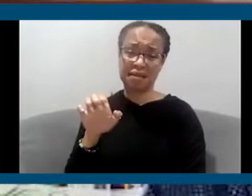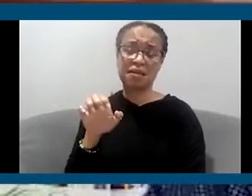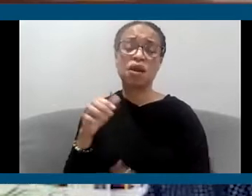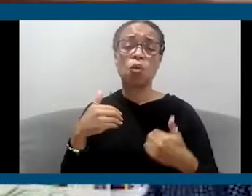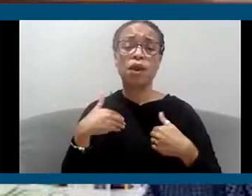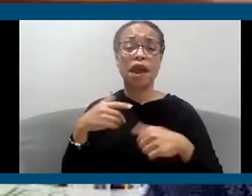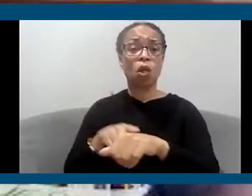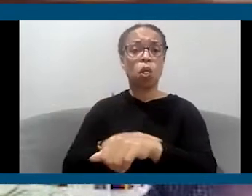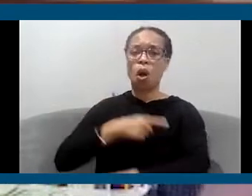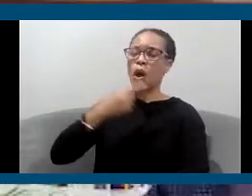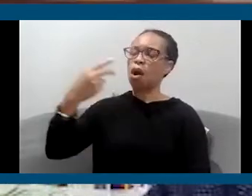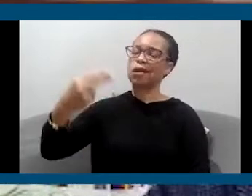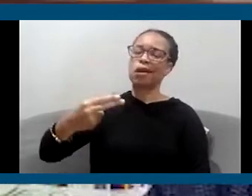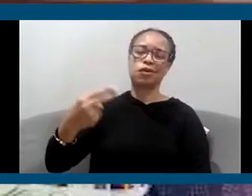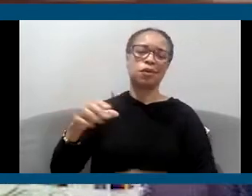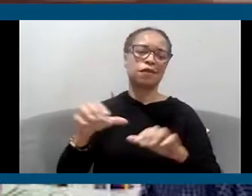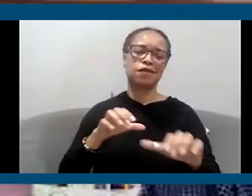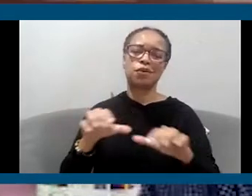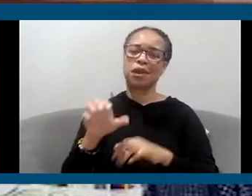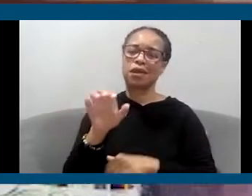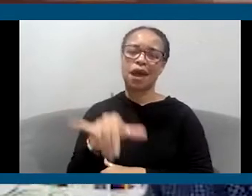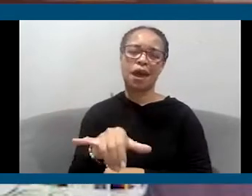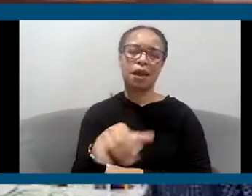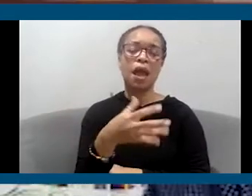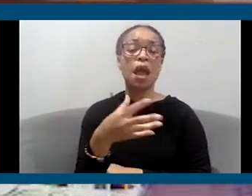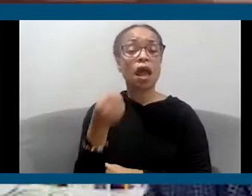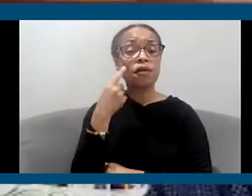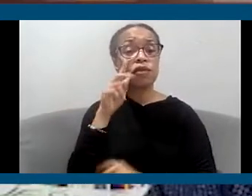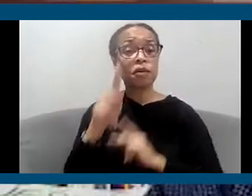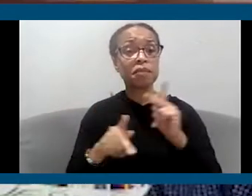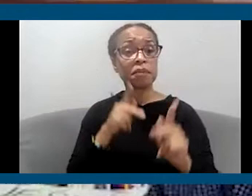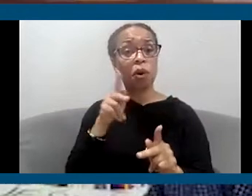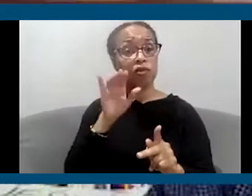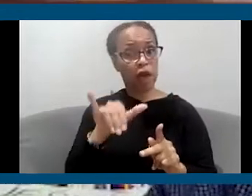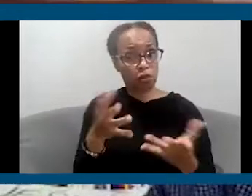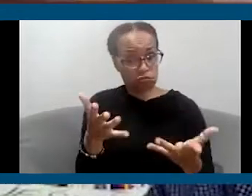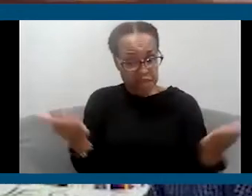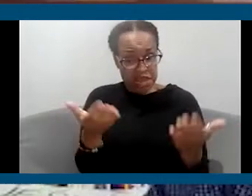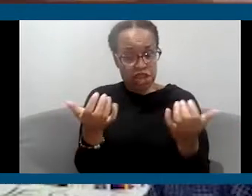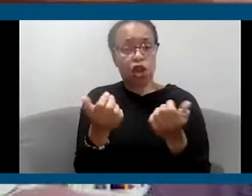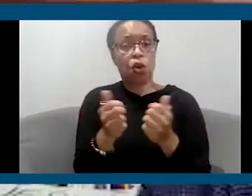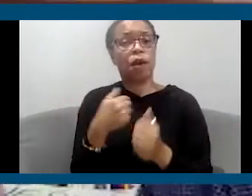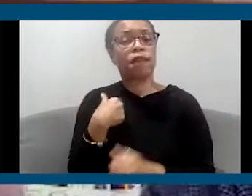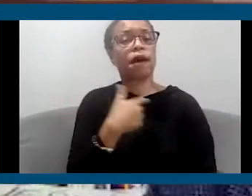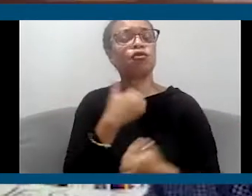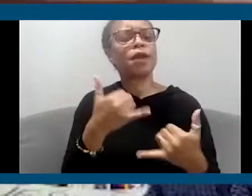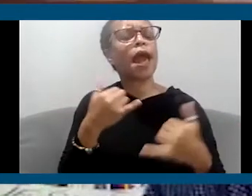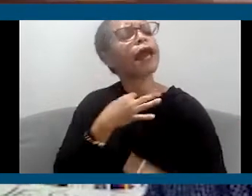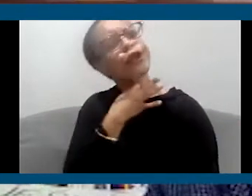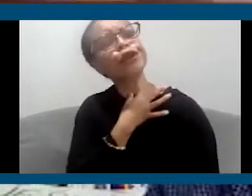long history of doing that. So that's where, and to those who might be on the call today with us and out of curiosity, who happen to